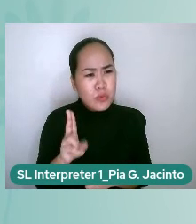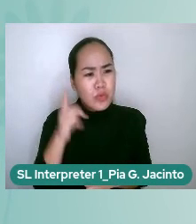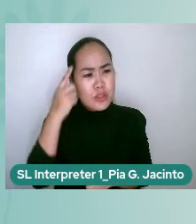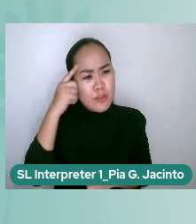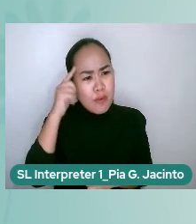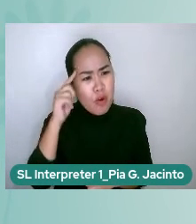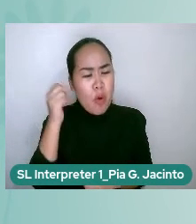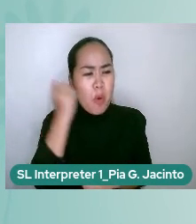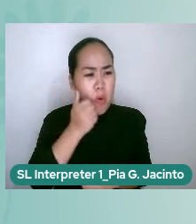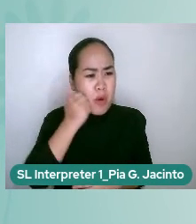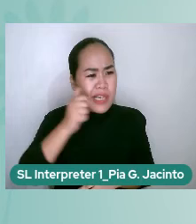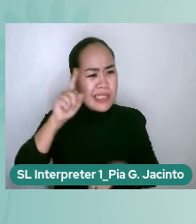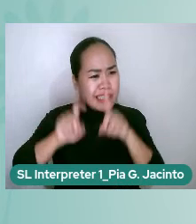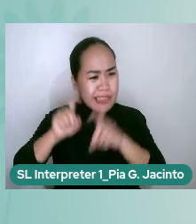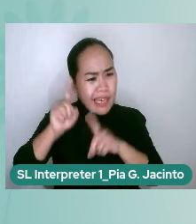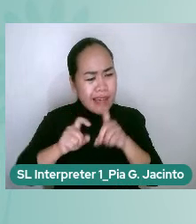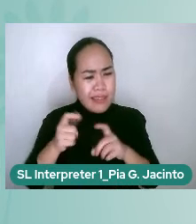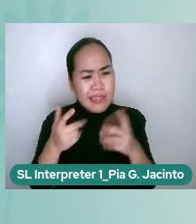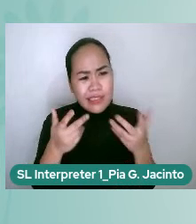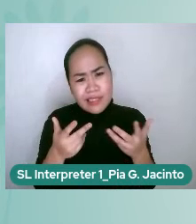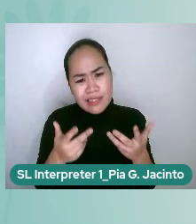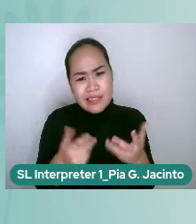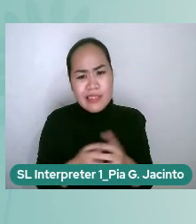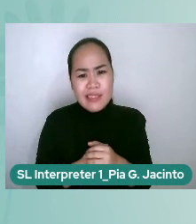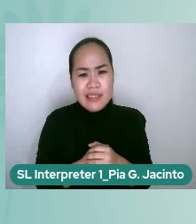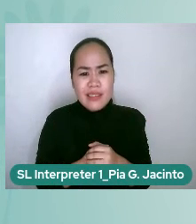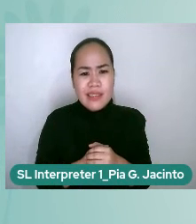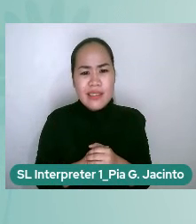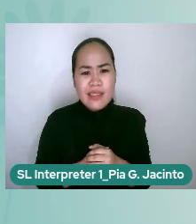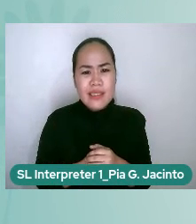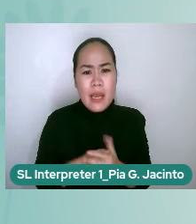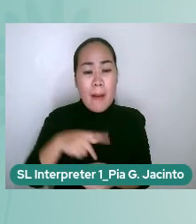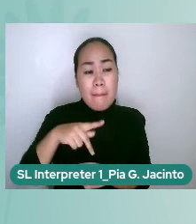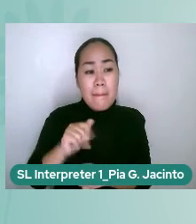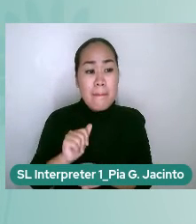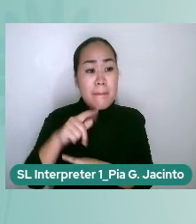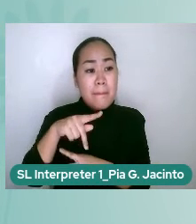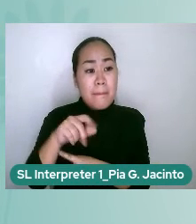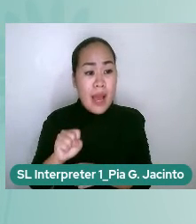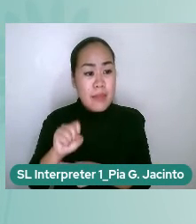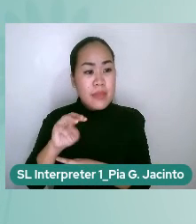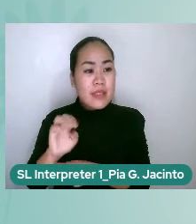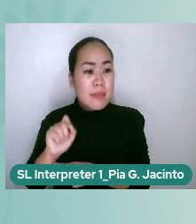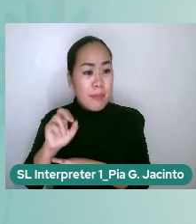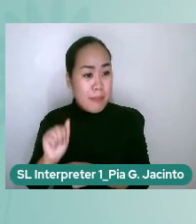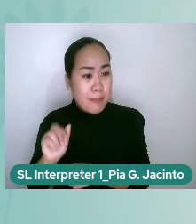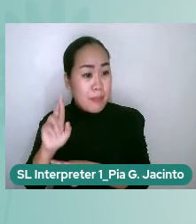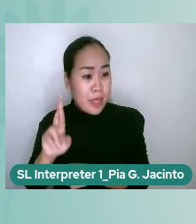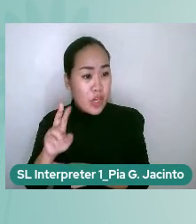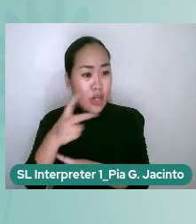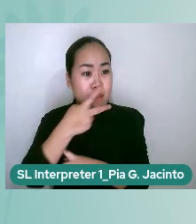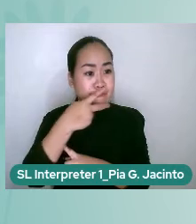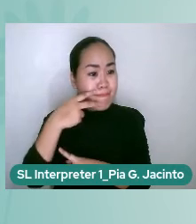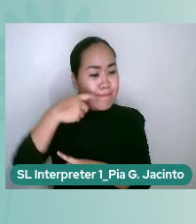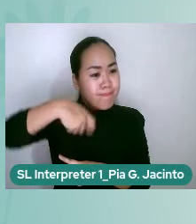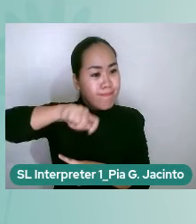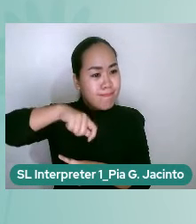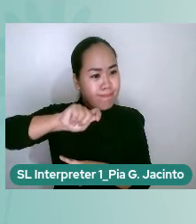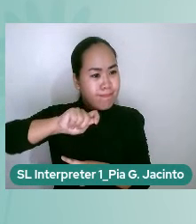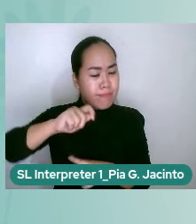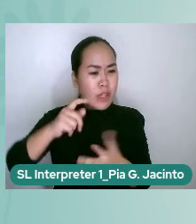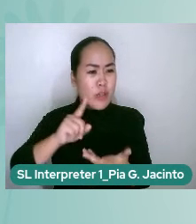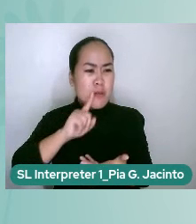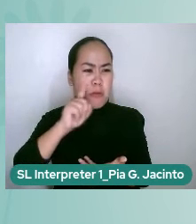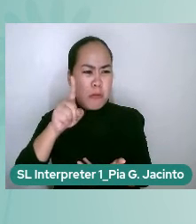by routine cytology. So pap smears or cervical screening in the past has also been excluded